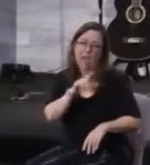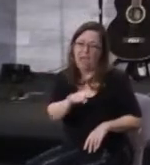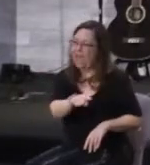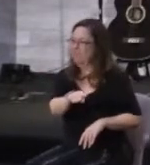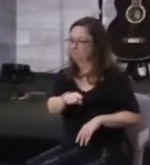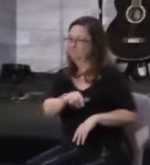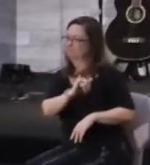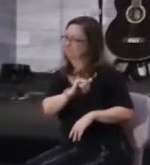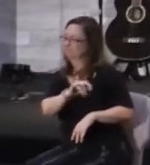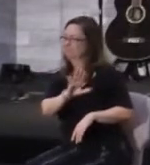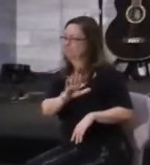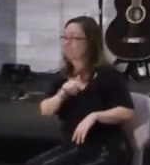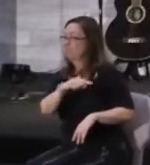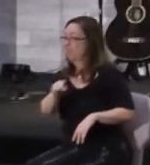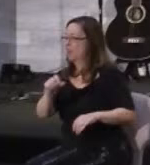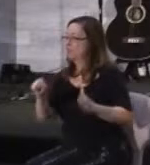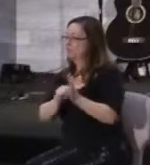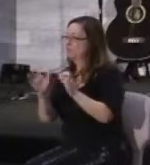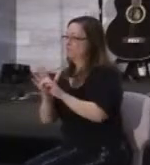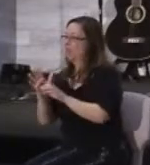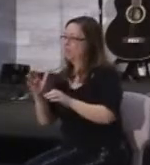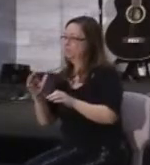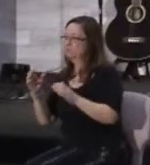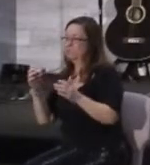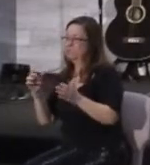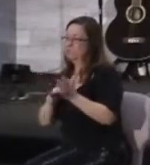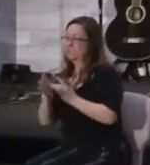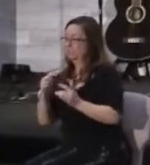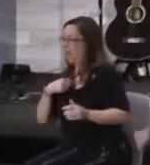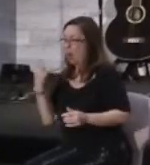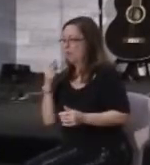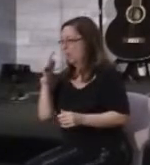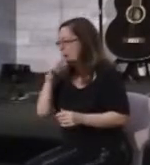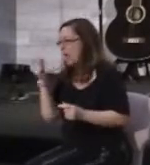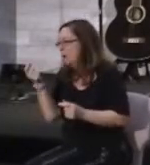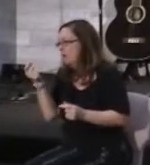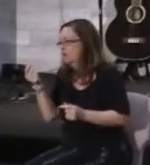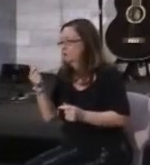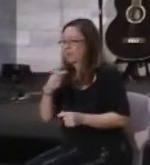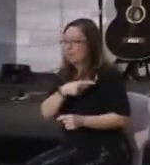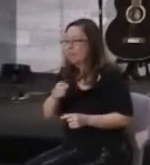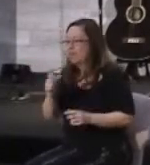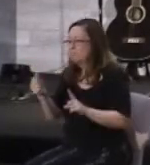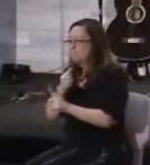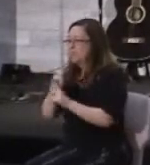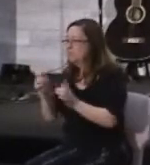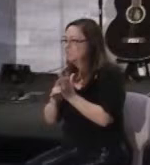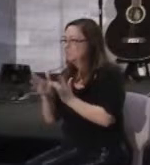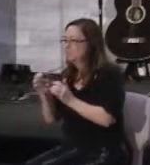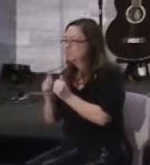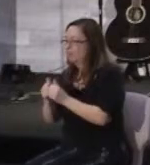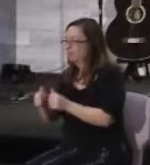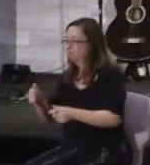that bad. They crucified Jesus, and all I've done is lied a little bit, right? They beat Jesus with a cat of nine tails, and,